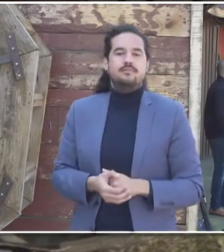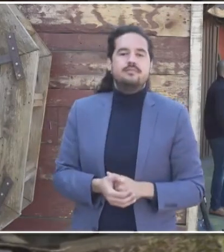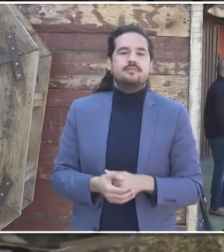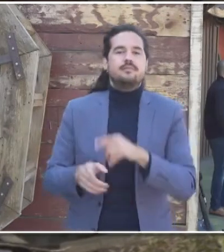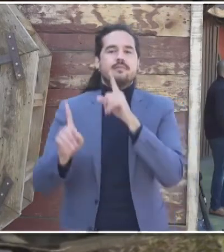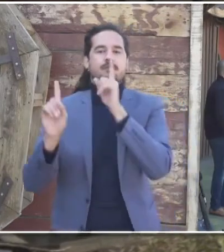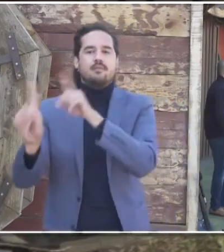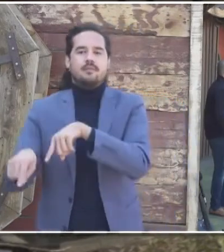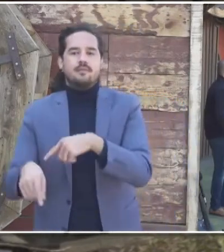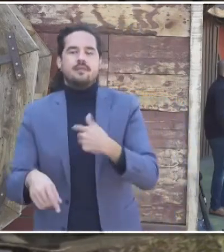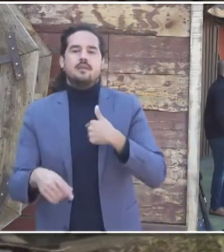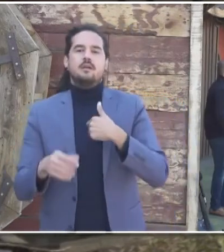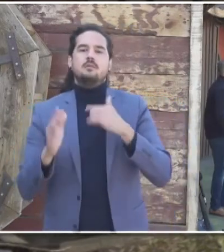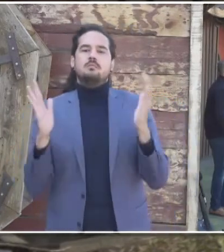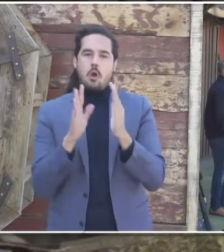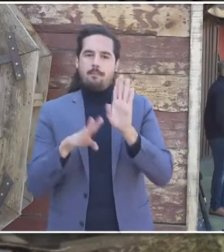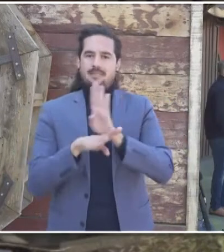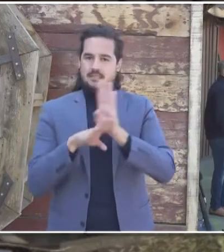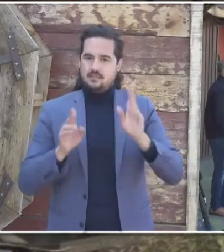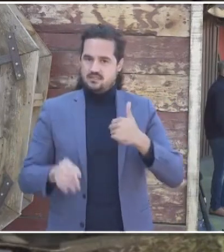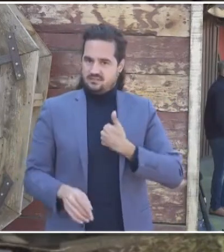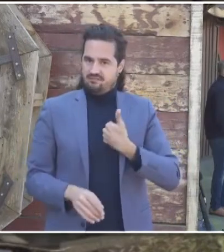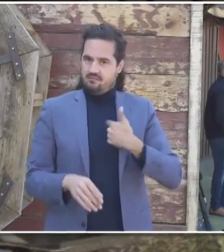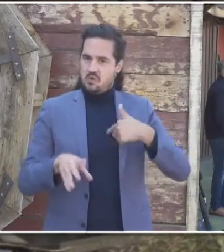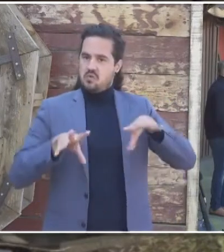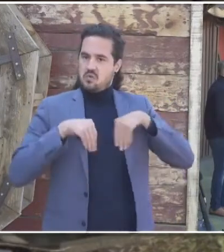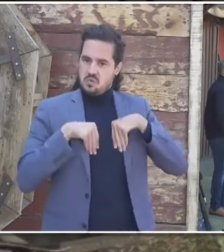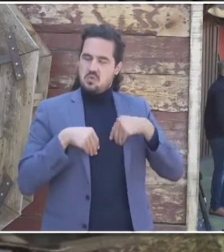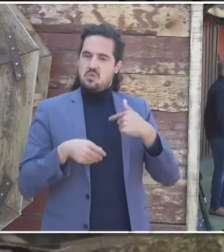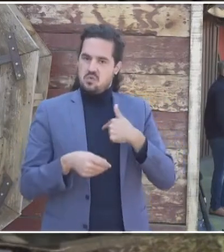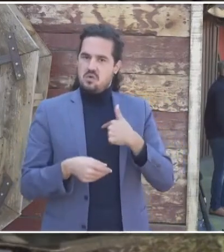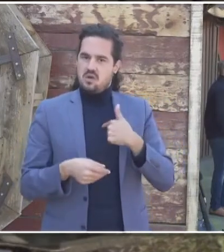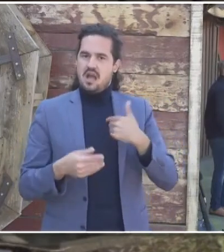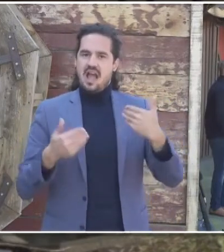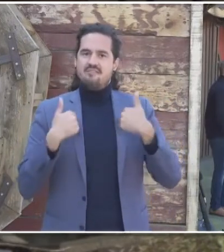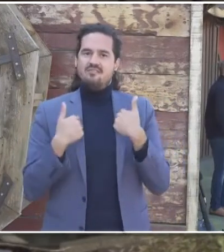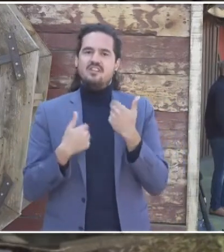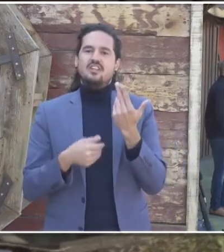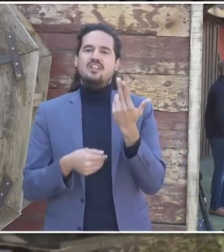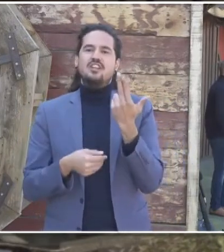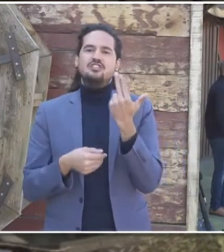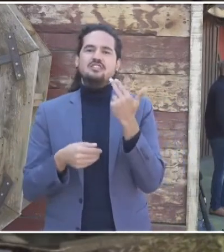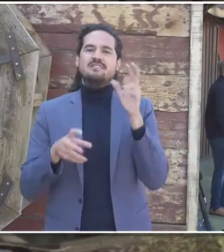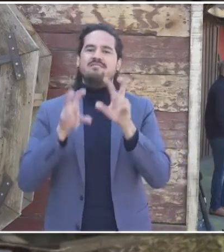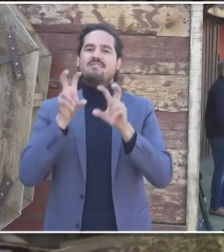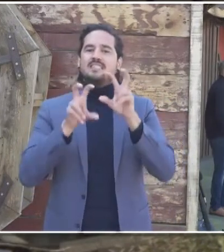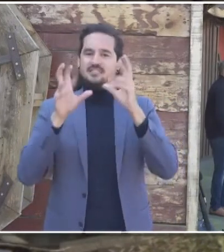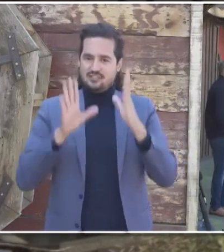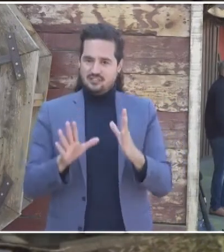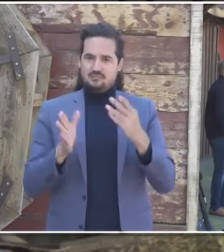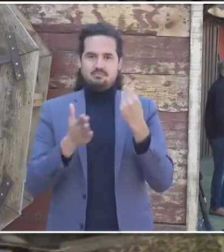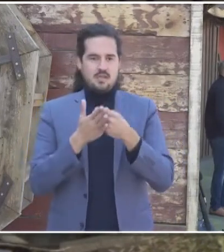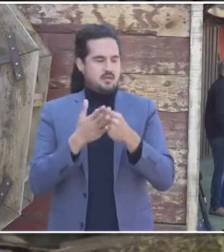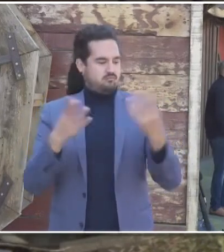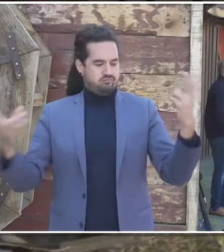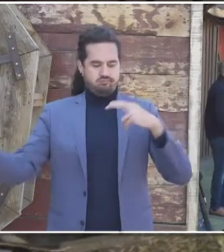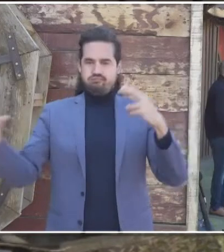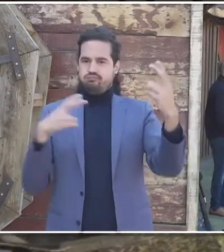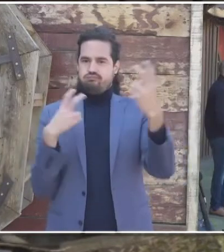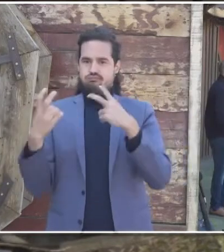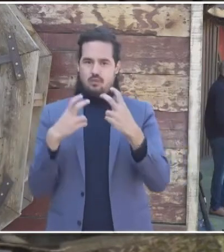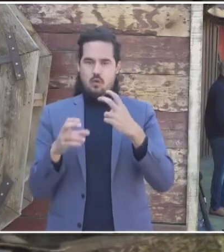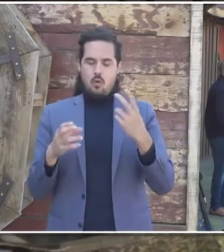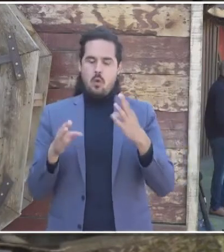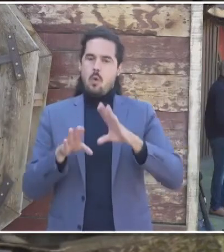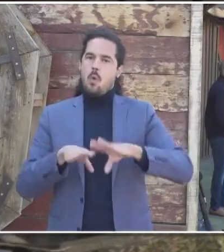pen to paper, getting 13 investors, $7,500 each to open my first business with a part-time employee, Pat Kelly. Grew that business to over